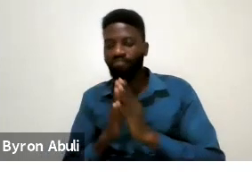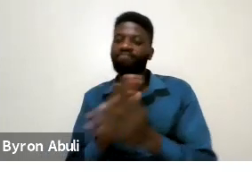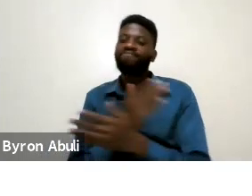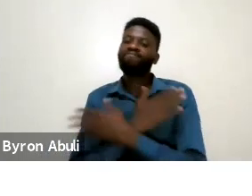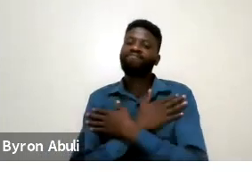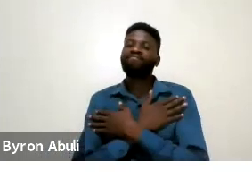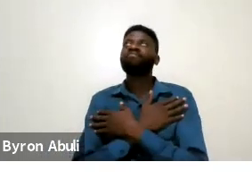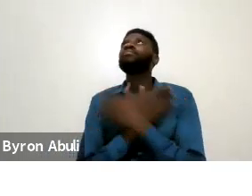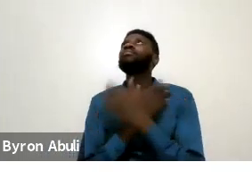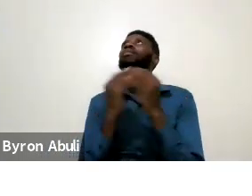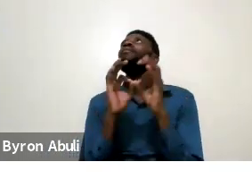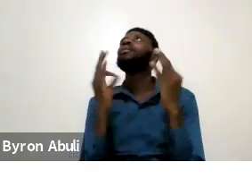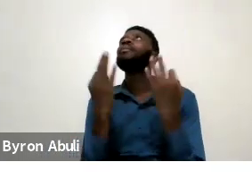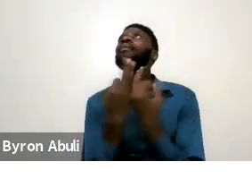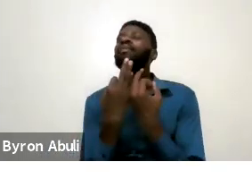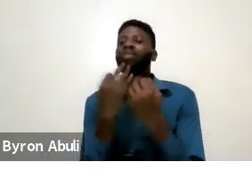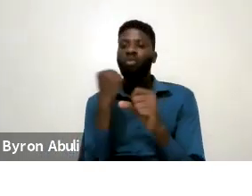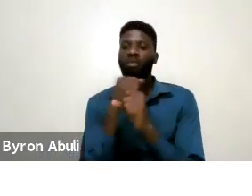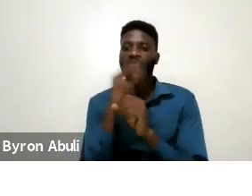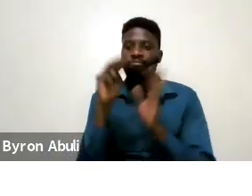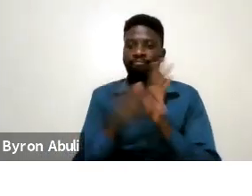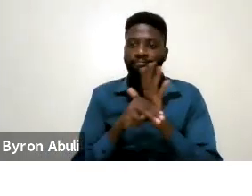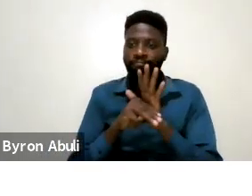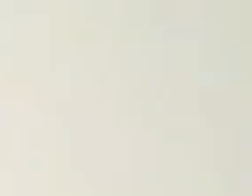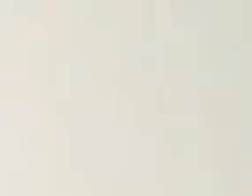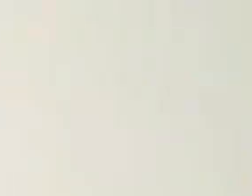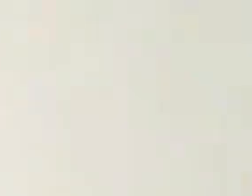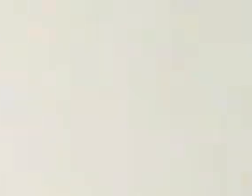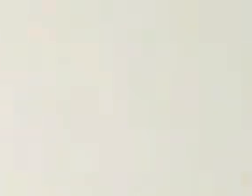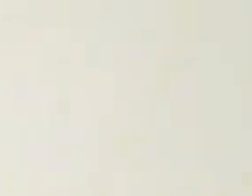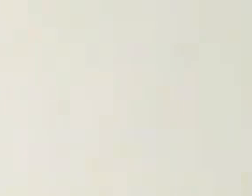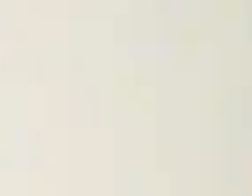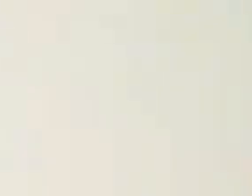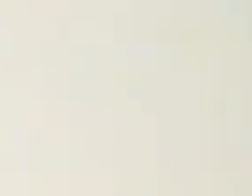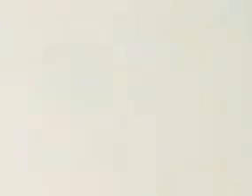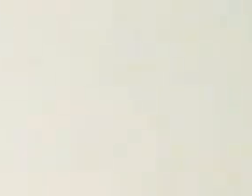your organization. So one example of it